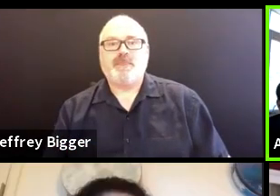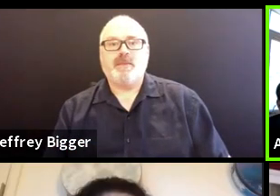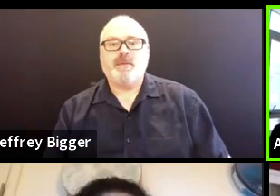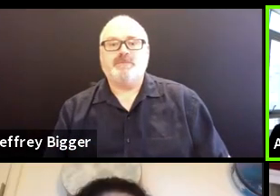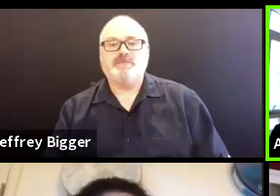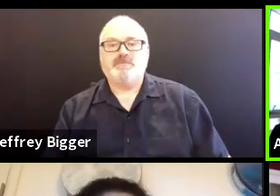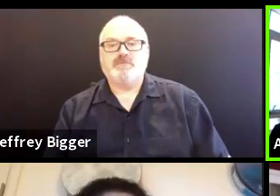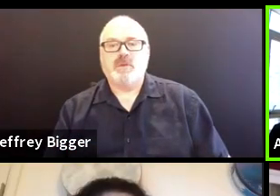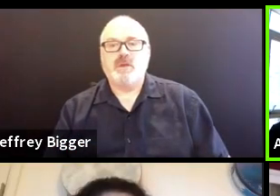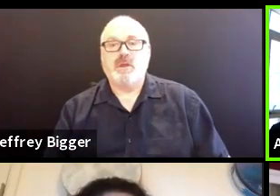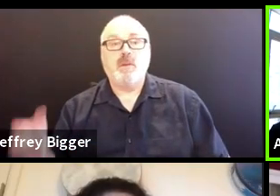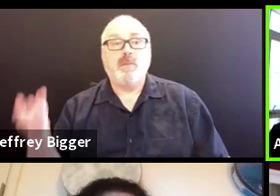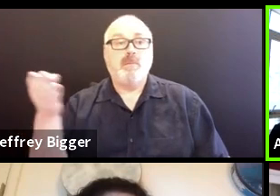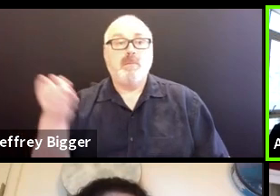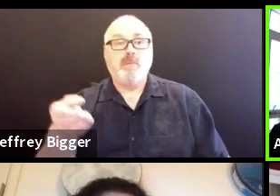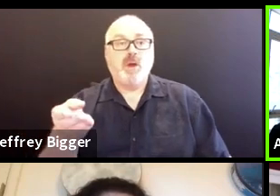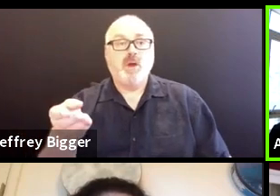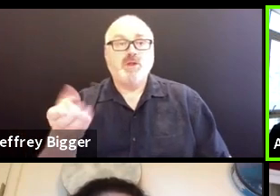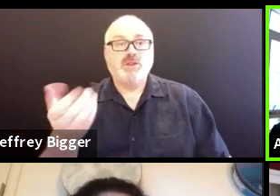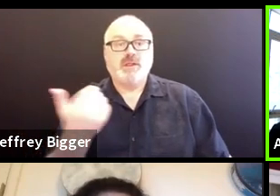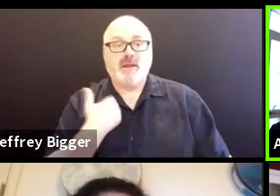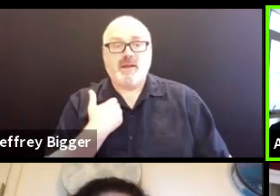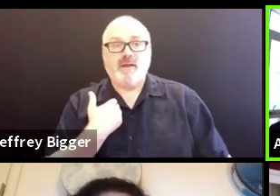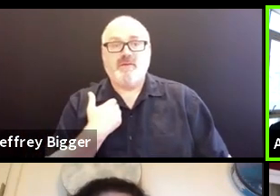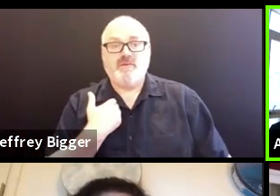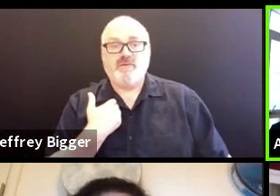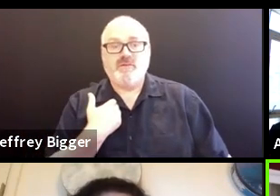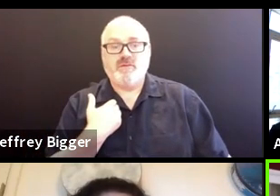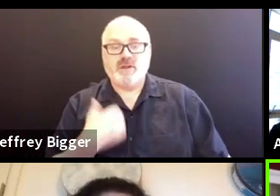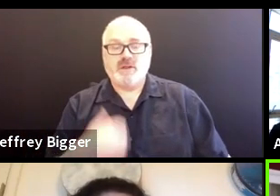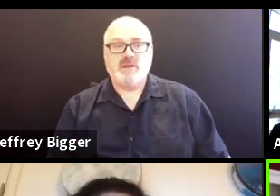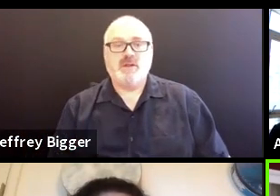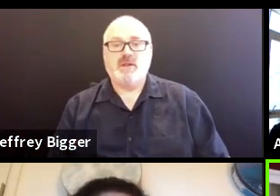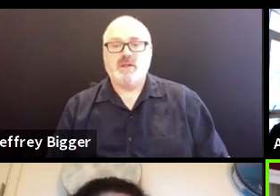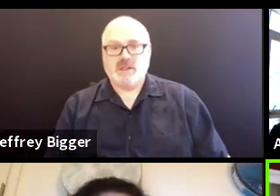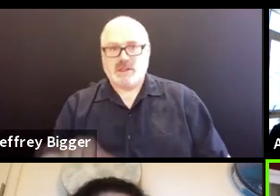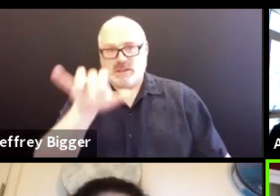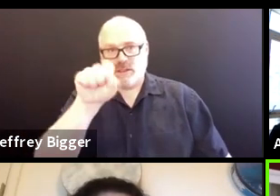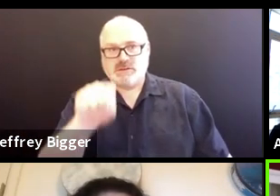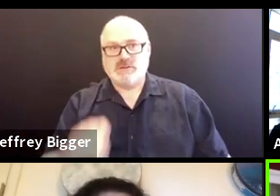Okay, do we have a motion? Are you muted? So moved.